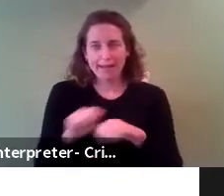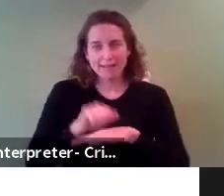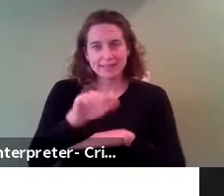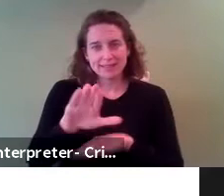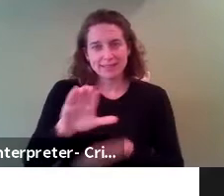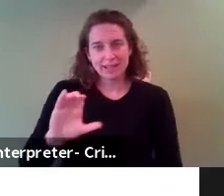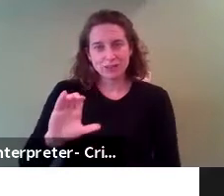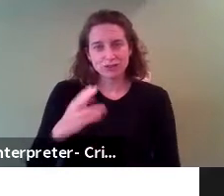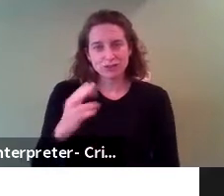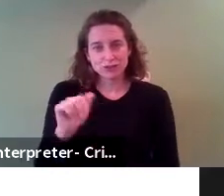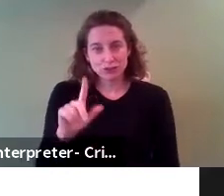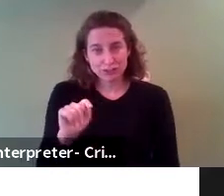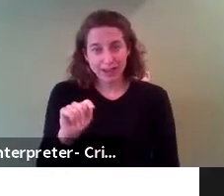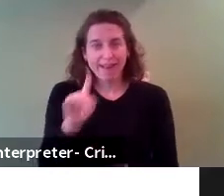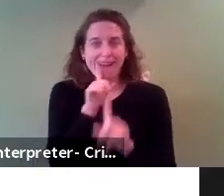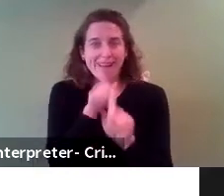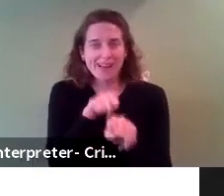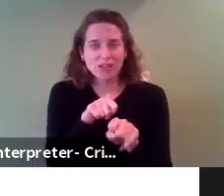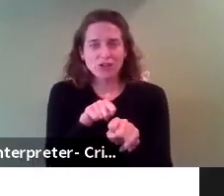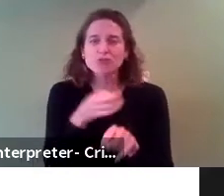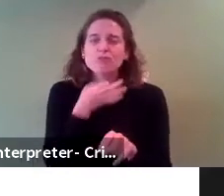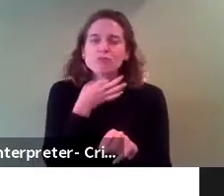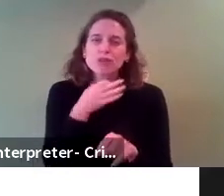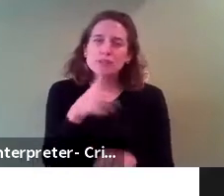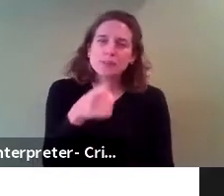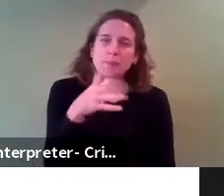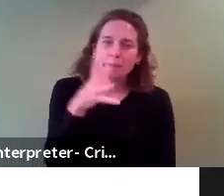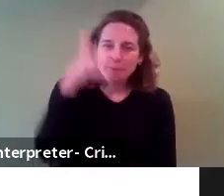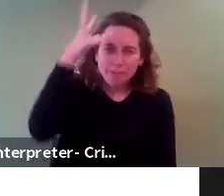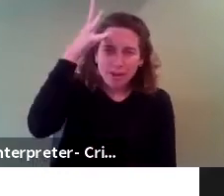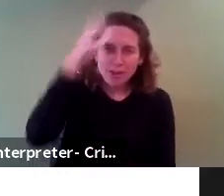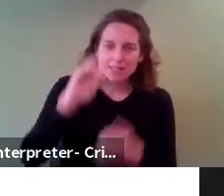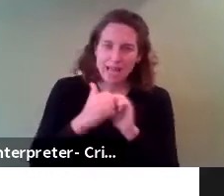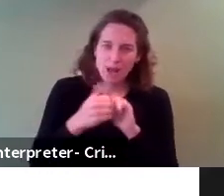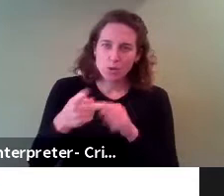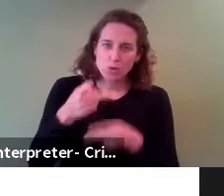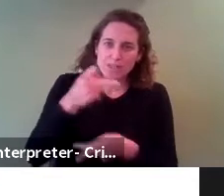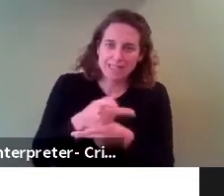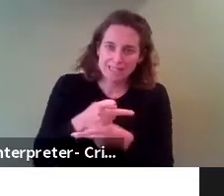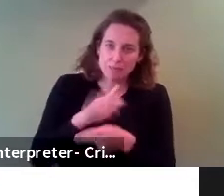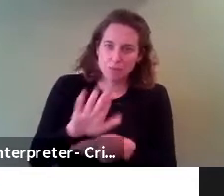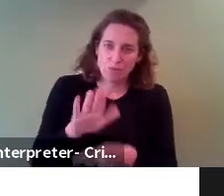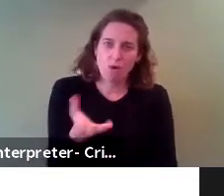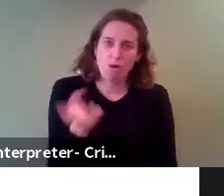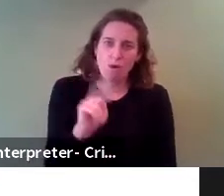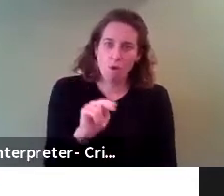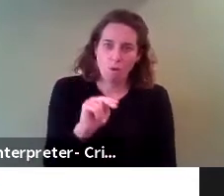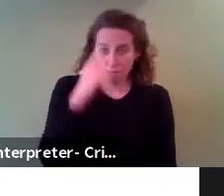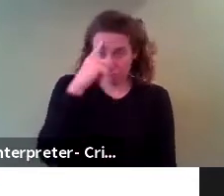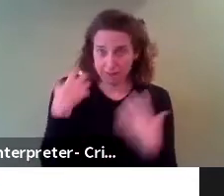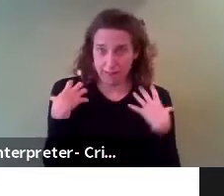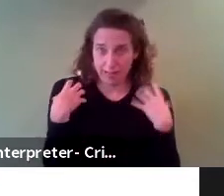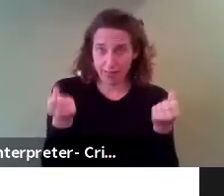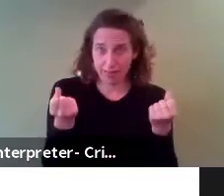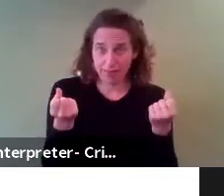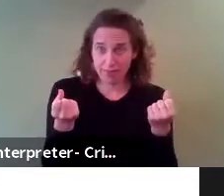button. How are you as parents? What are the things you do to preserve your own mental health? And this can be anything from,